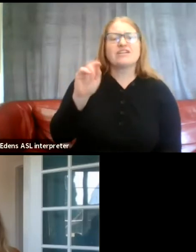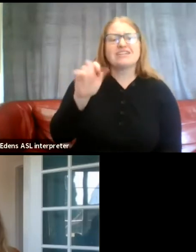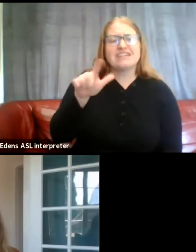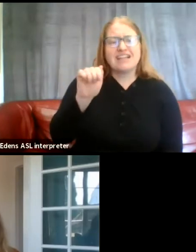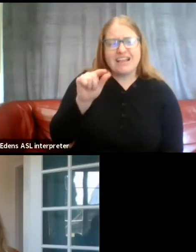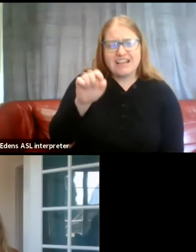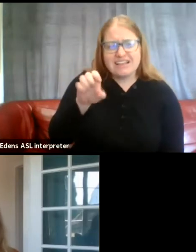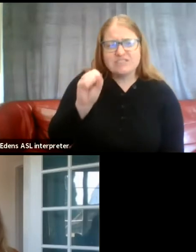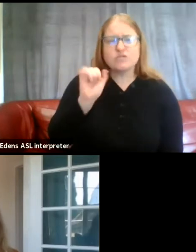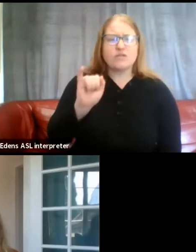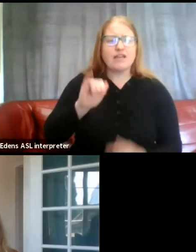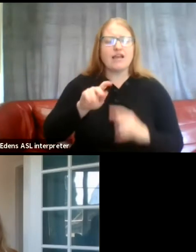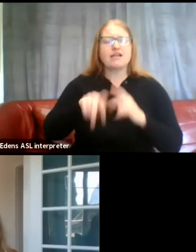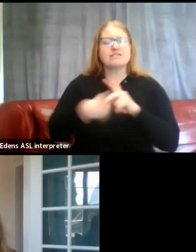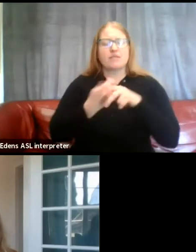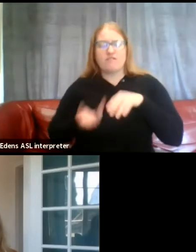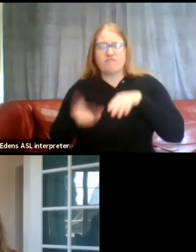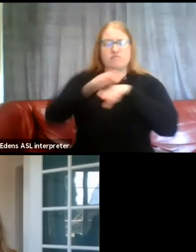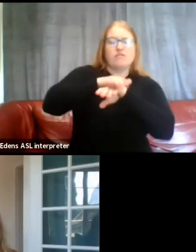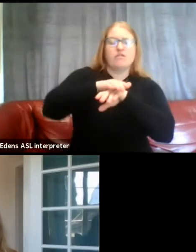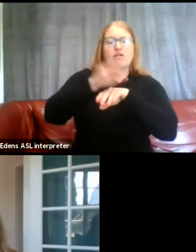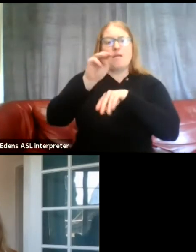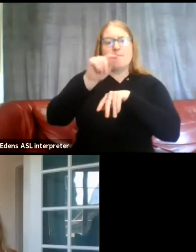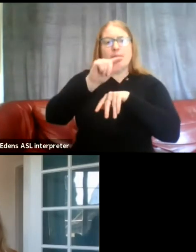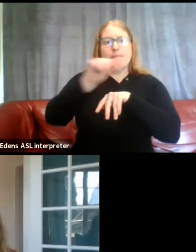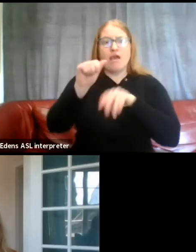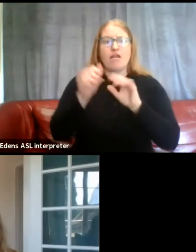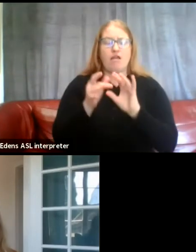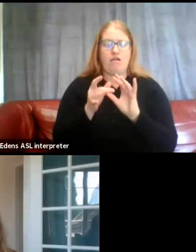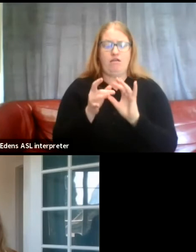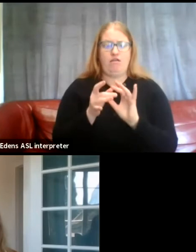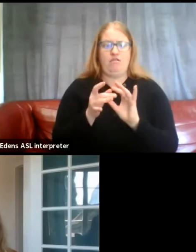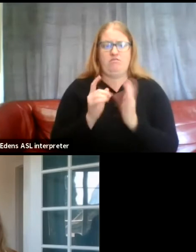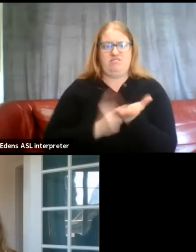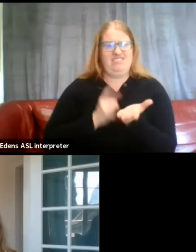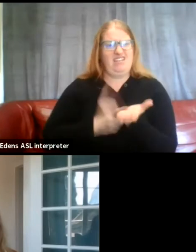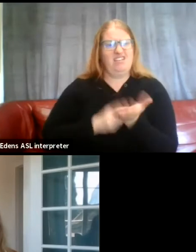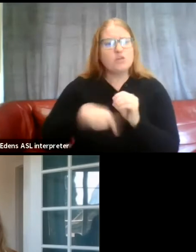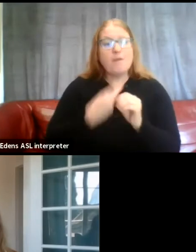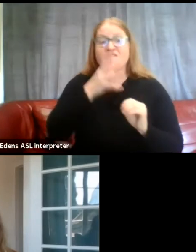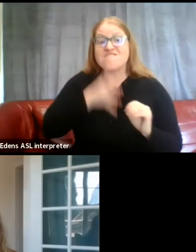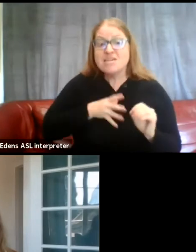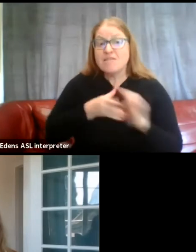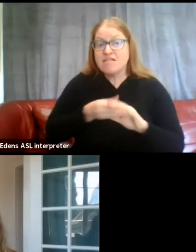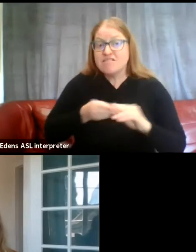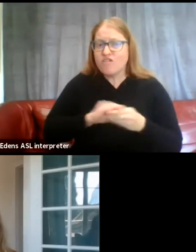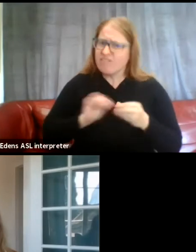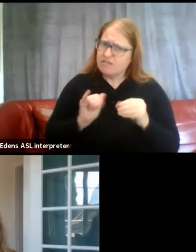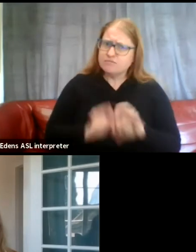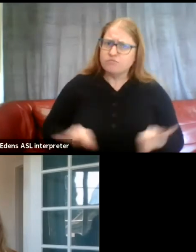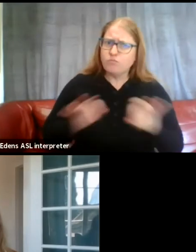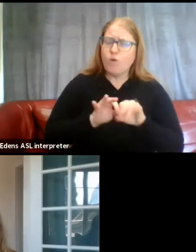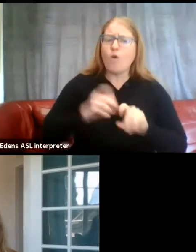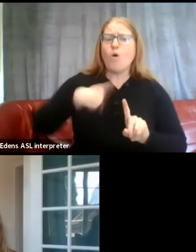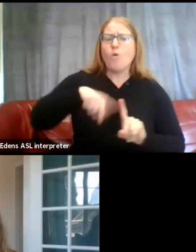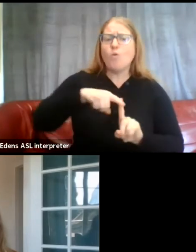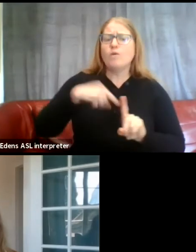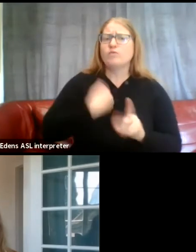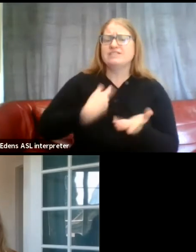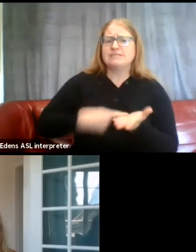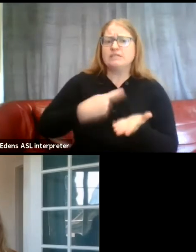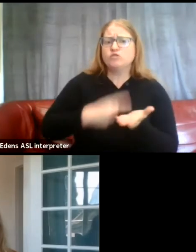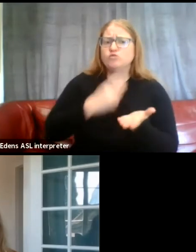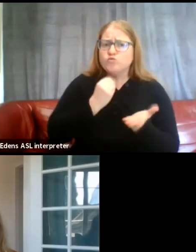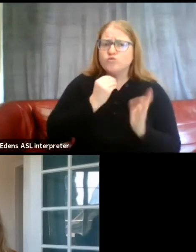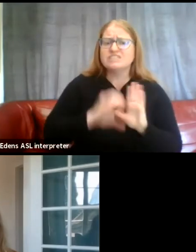meta commentary about female narratives is big. When it's about a Jewish character, it also ends up